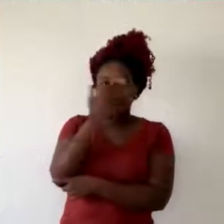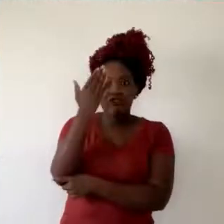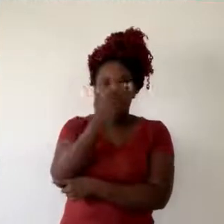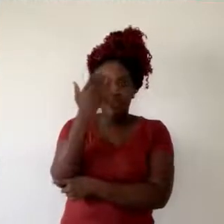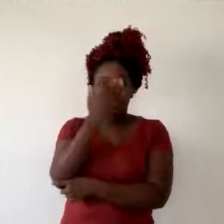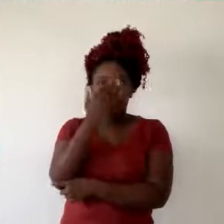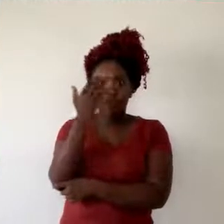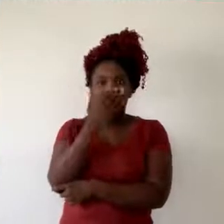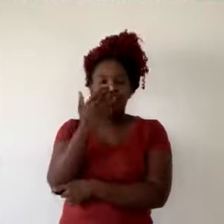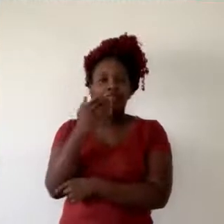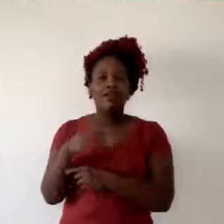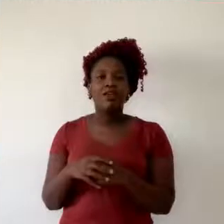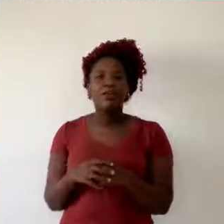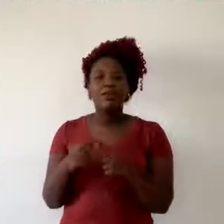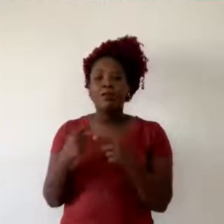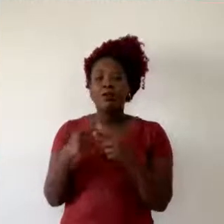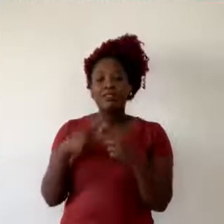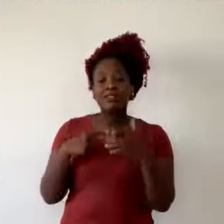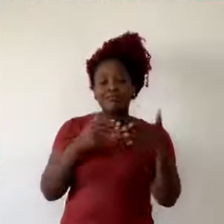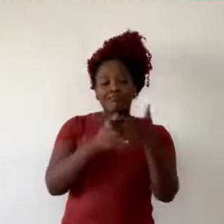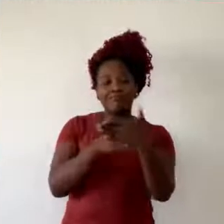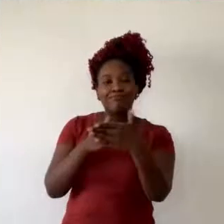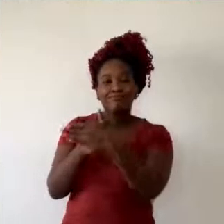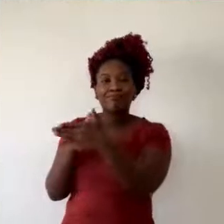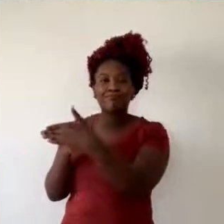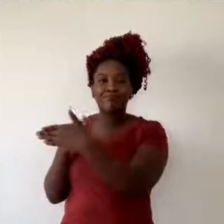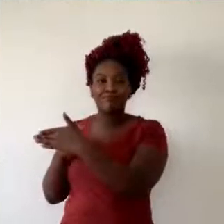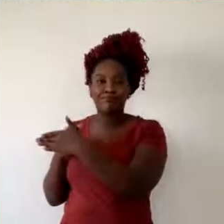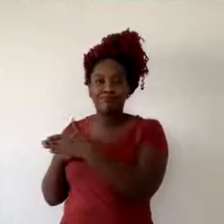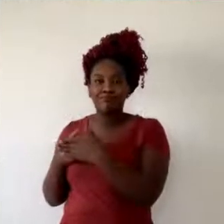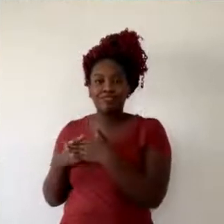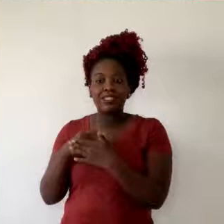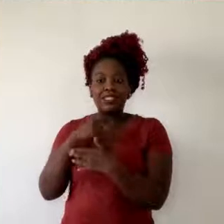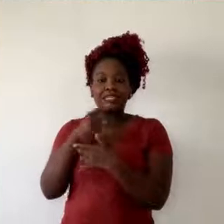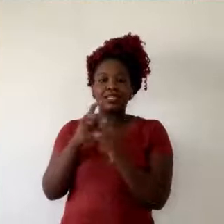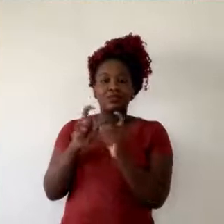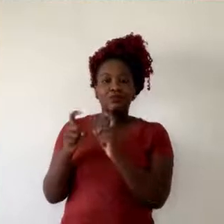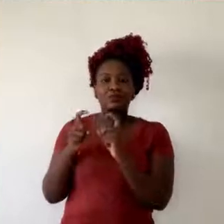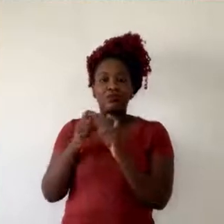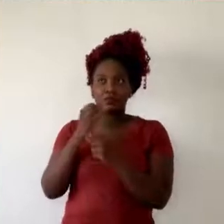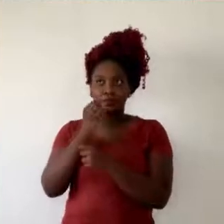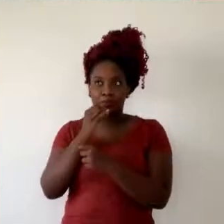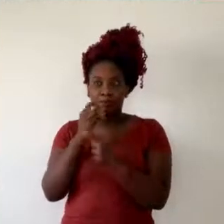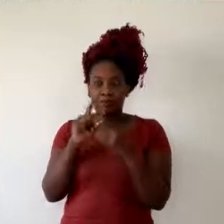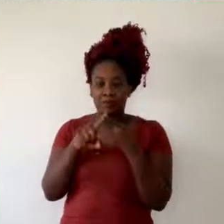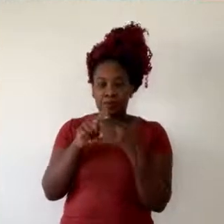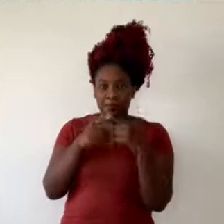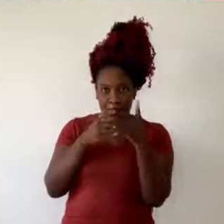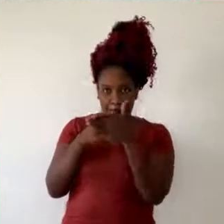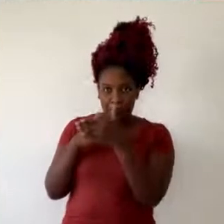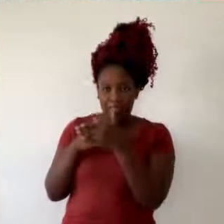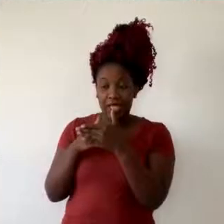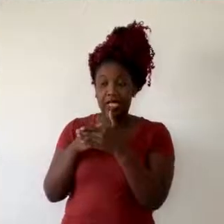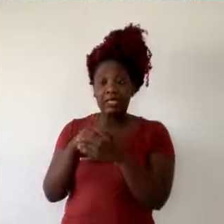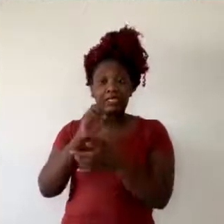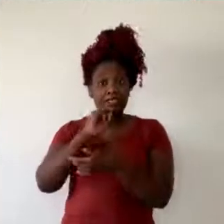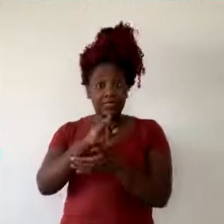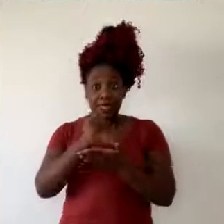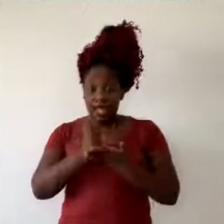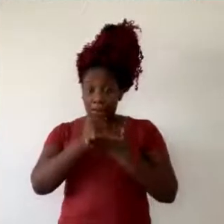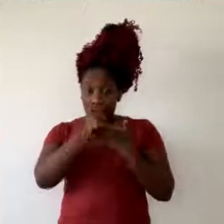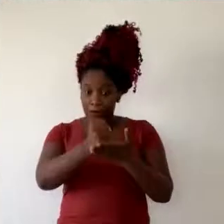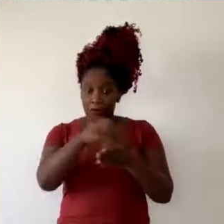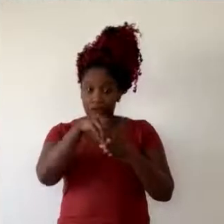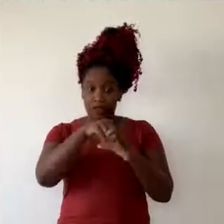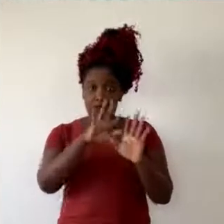taboo. Why? Because there are several barriers there. One of them is, if I am not able